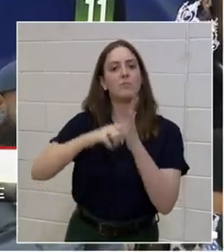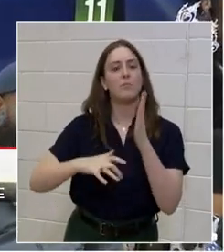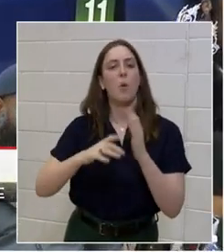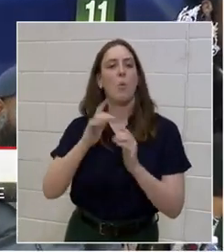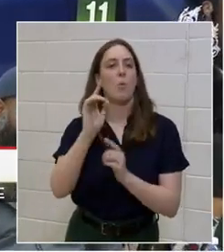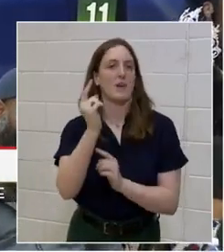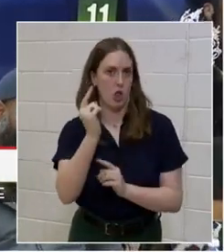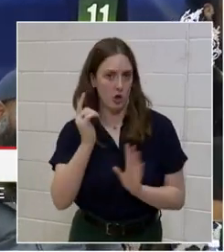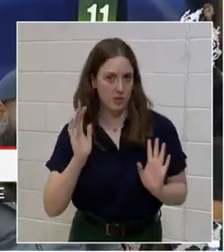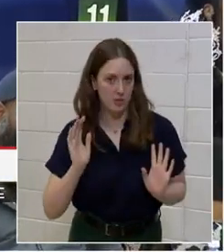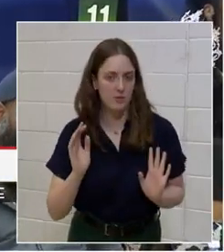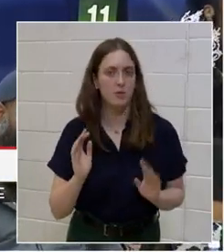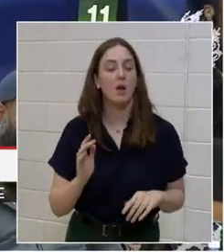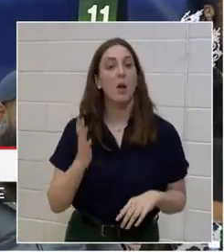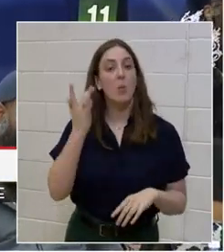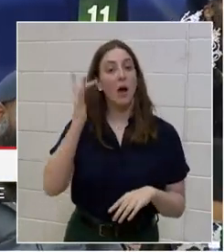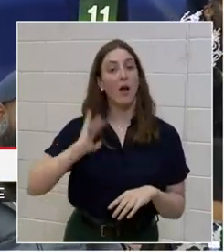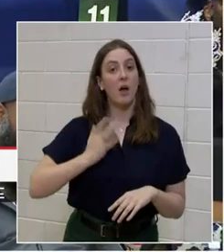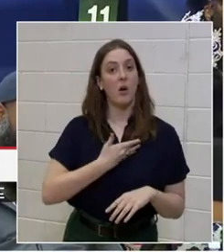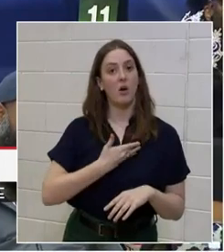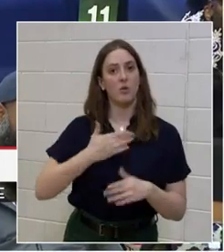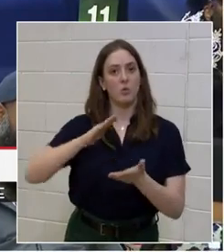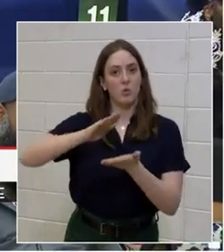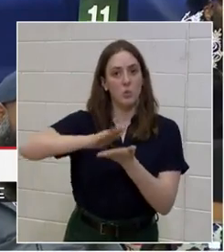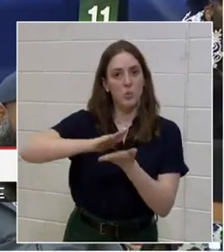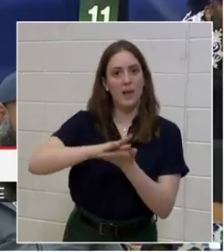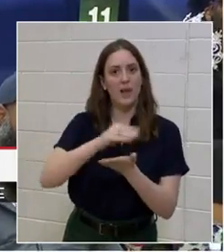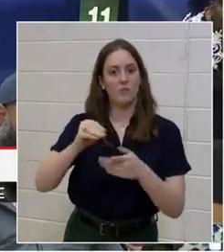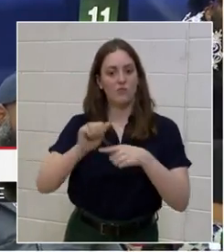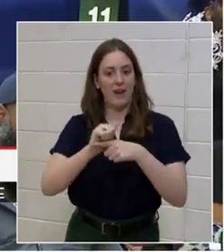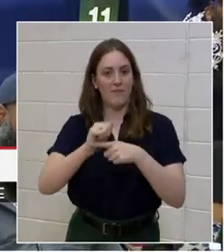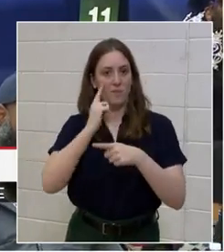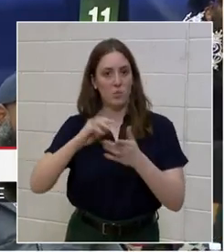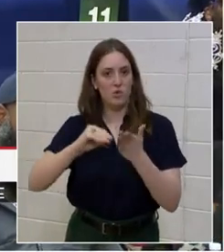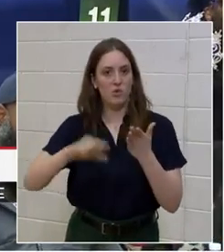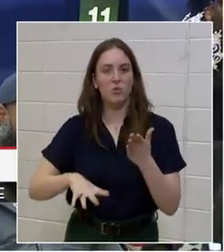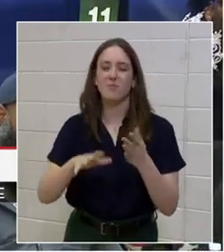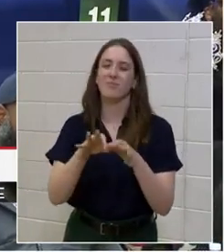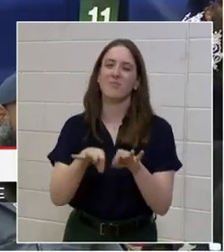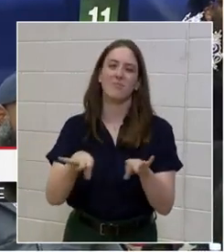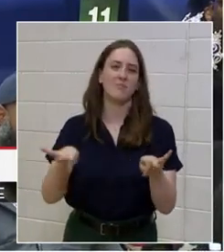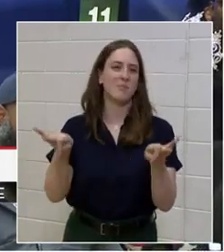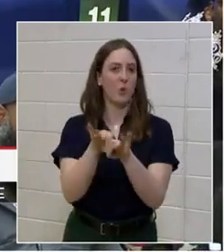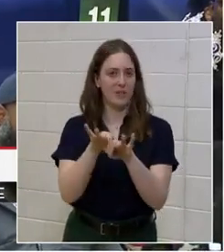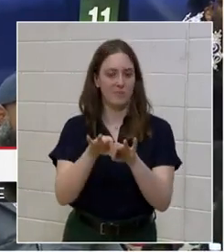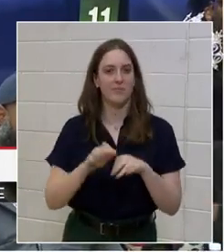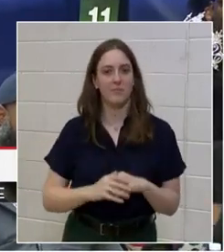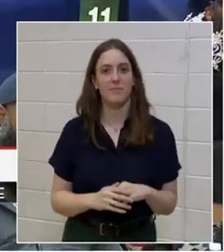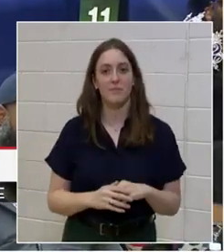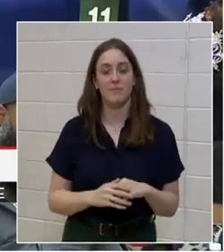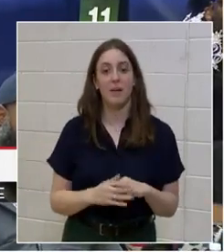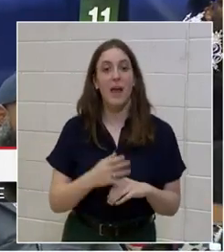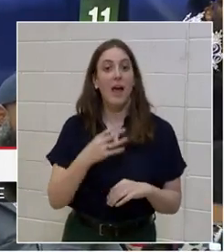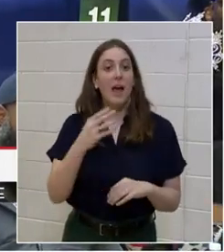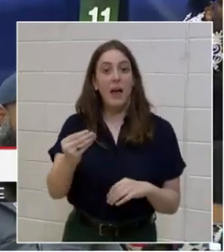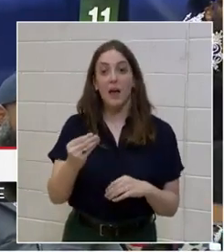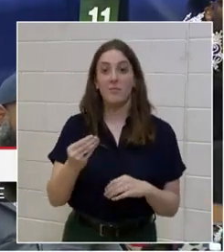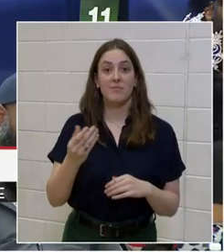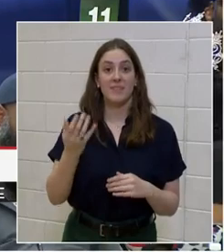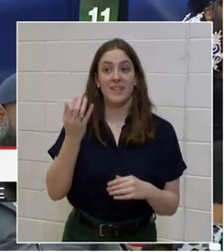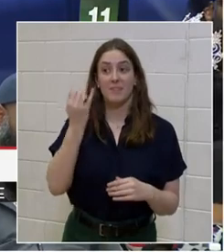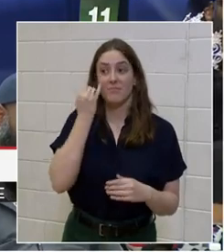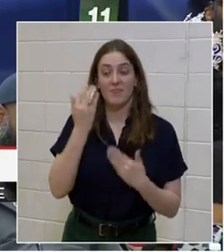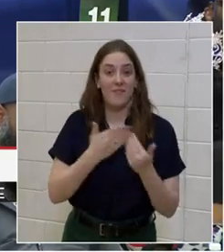our schools and training for our students is extremely important. And even if dollar amounts were